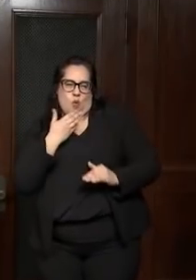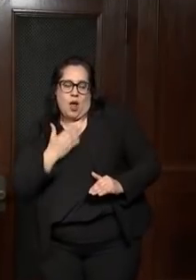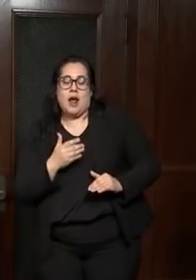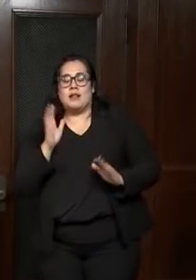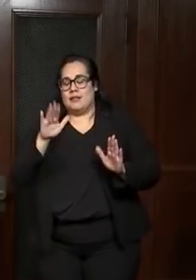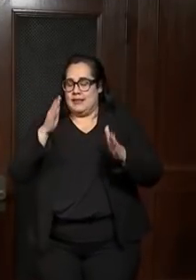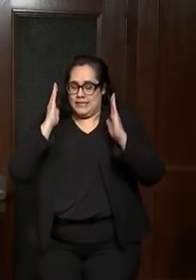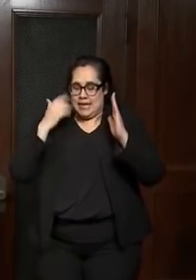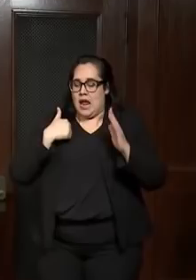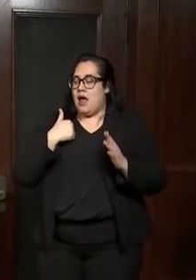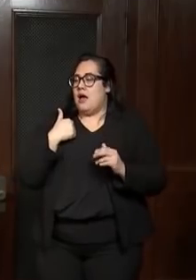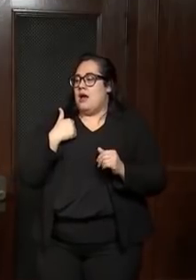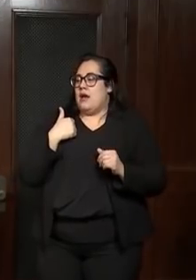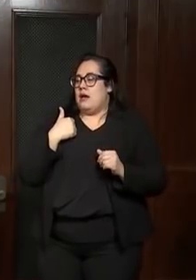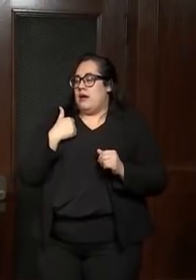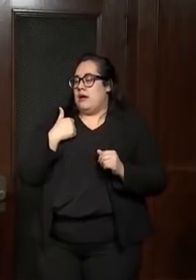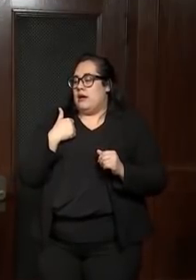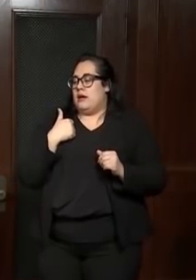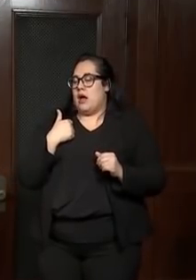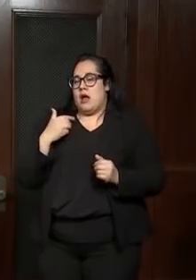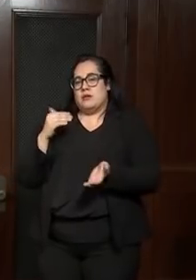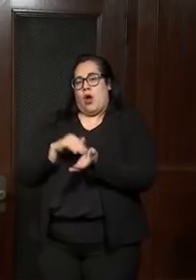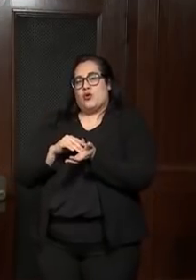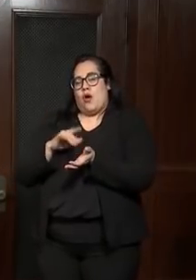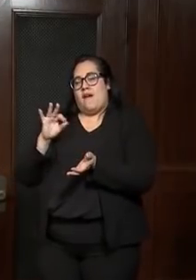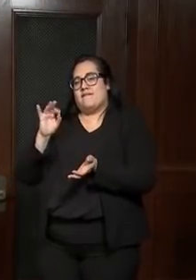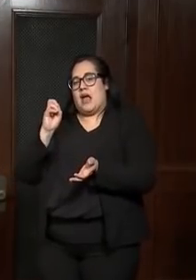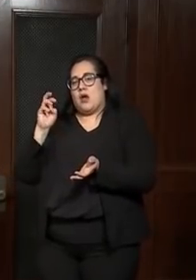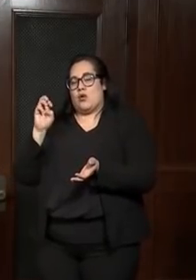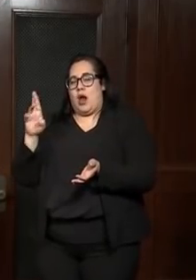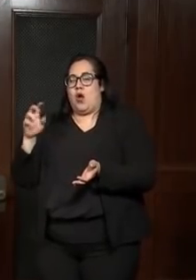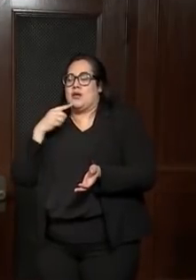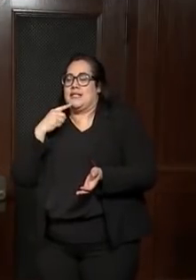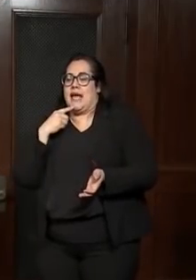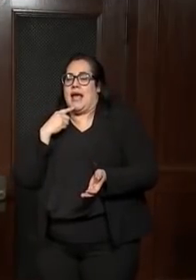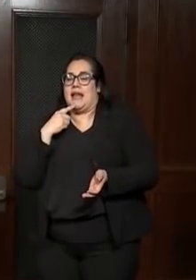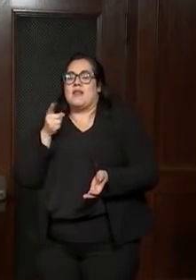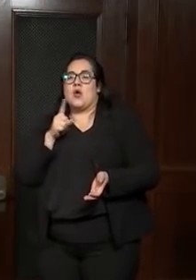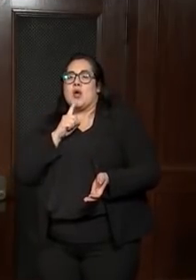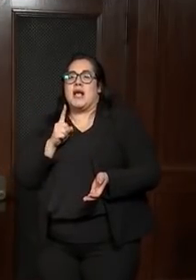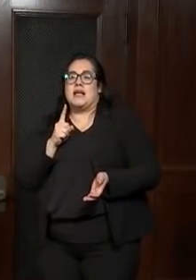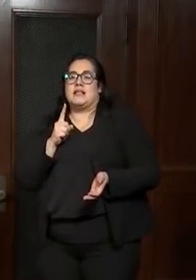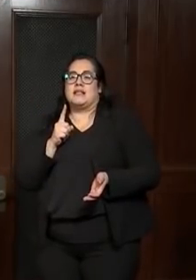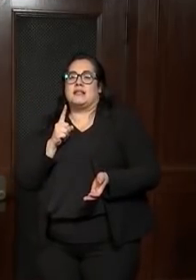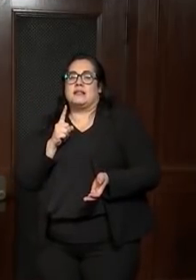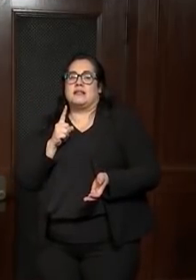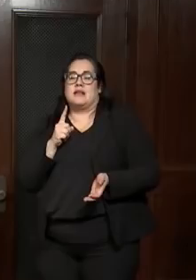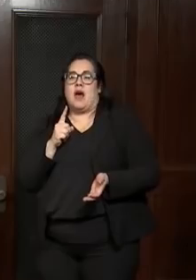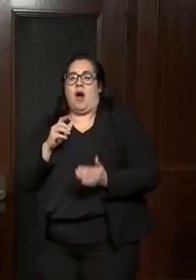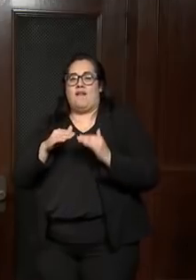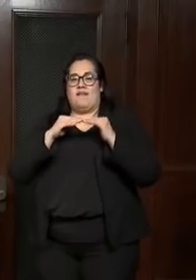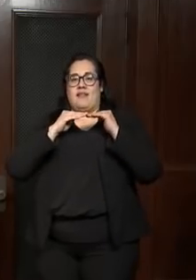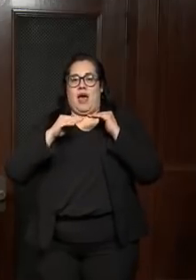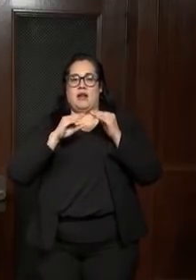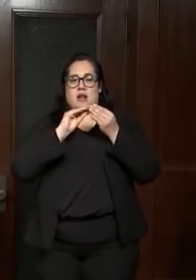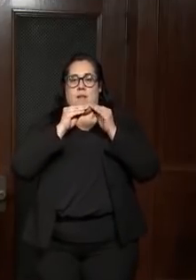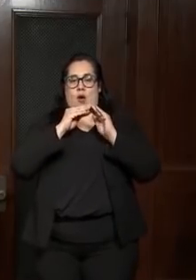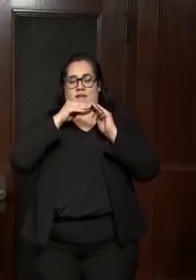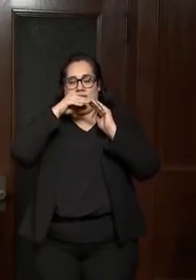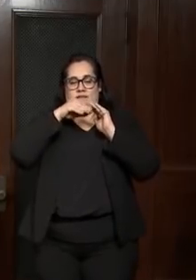Listen, Yeah. a couple things. Dr. Ferrer said last week that there's a flattening of the curve. Today she announced